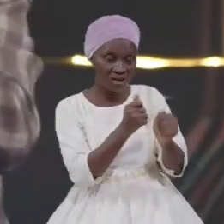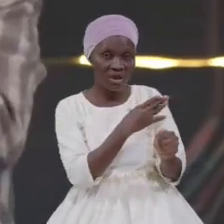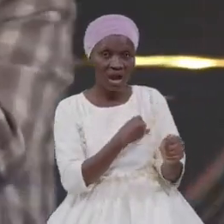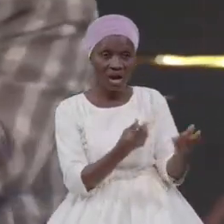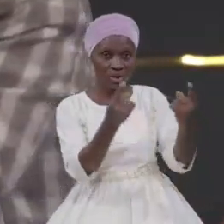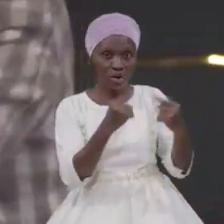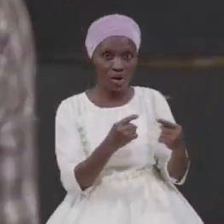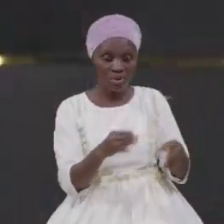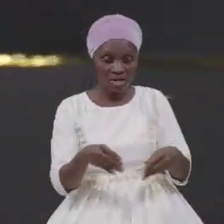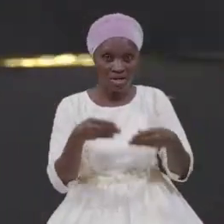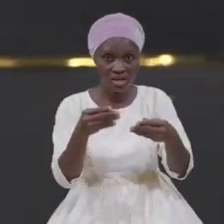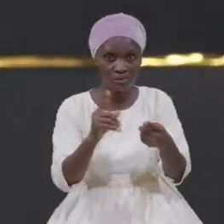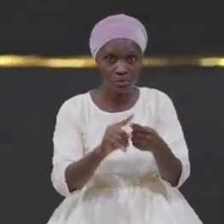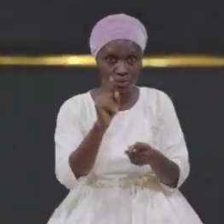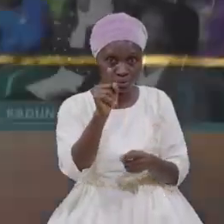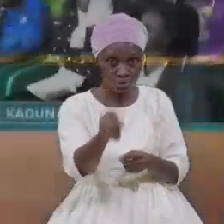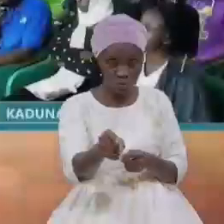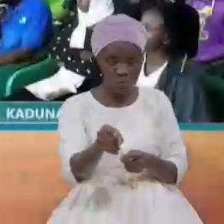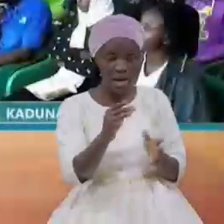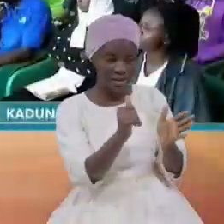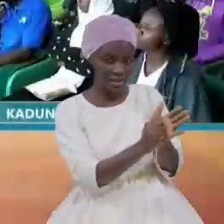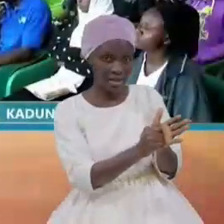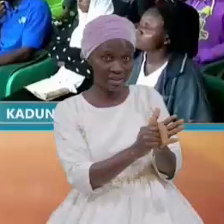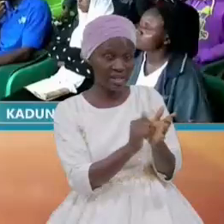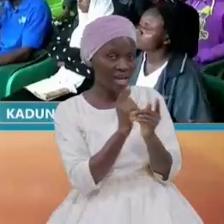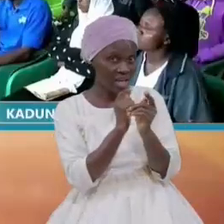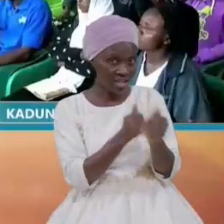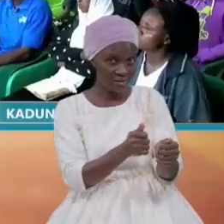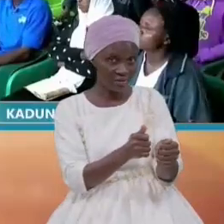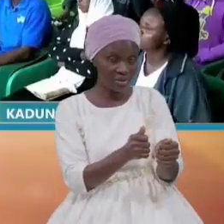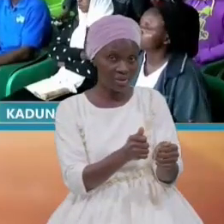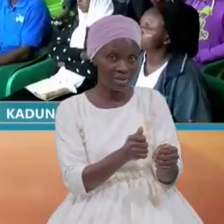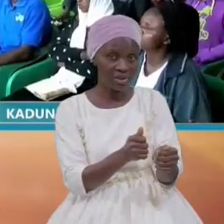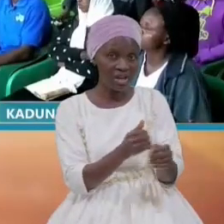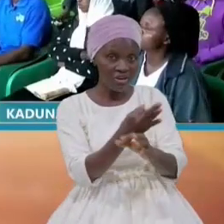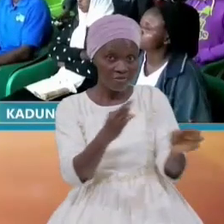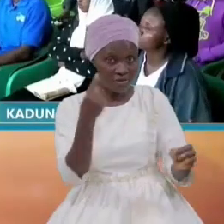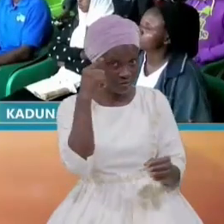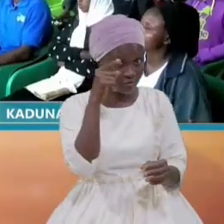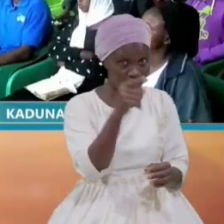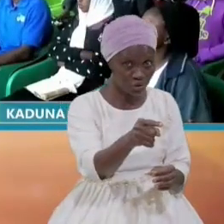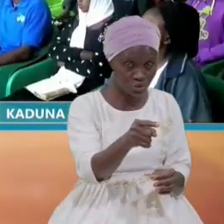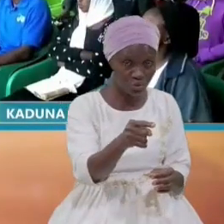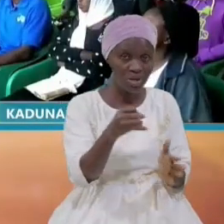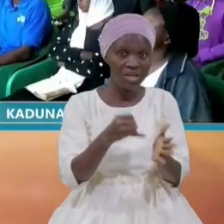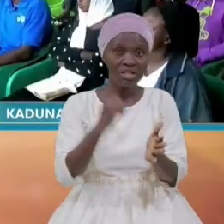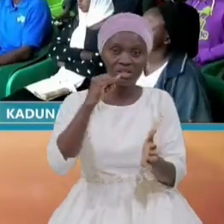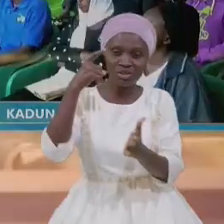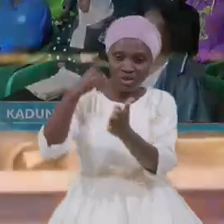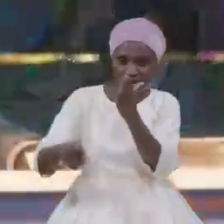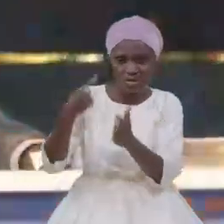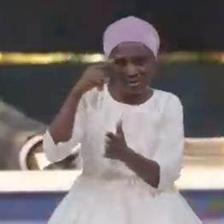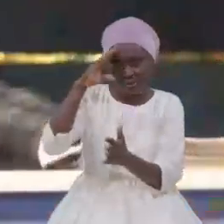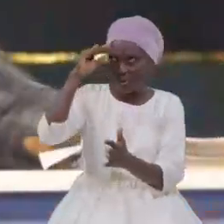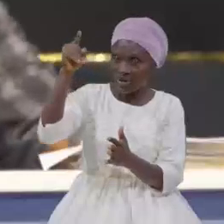you, that gift free for you is costly for him.